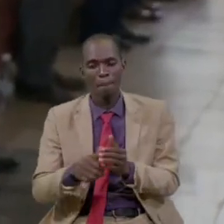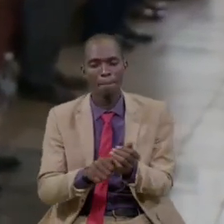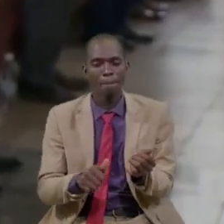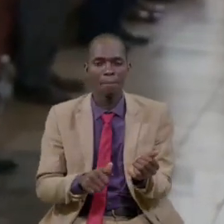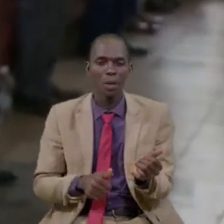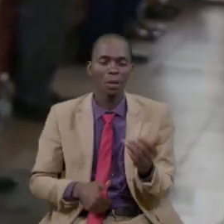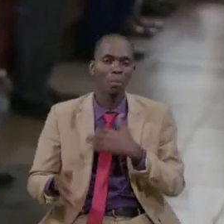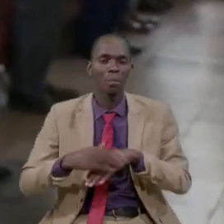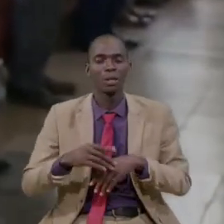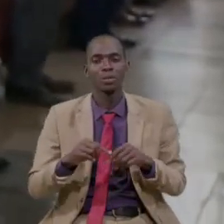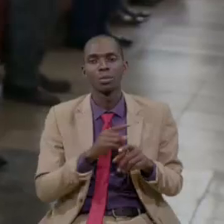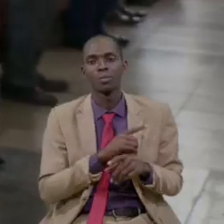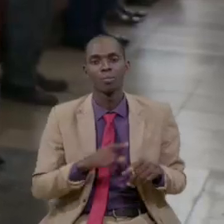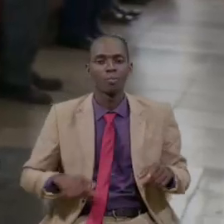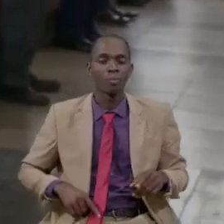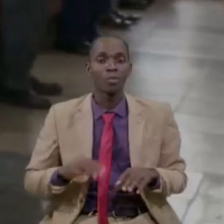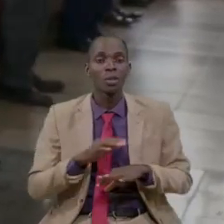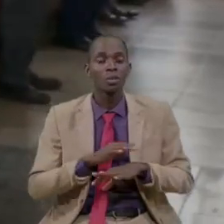Don't just carry on.